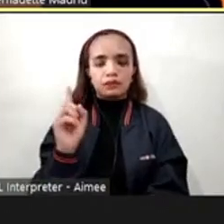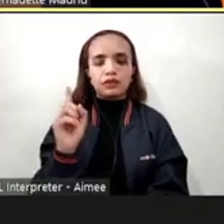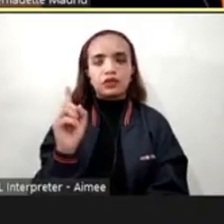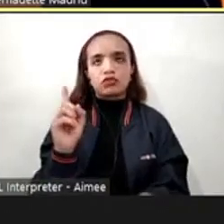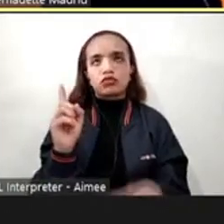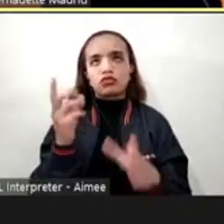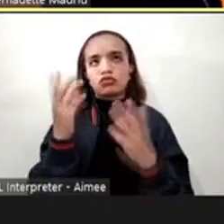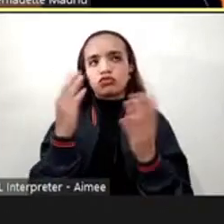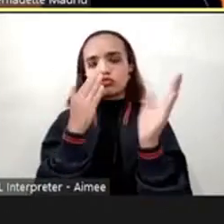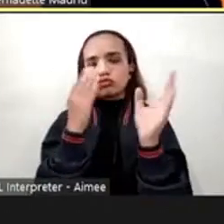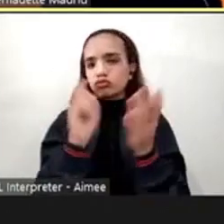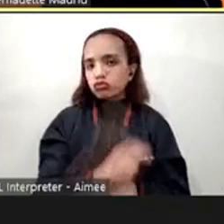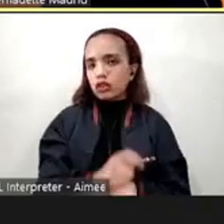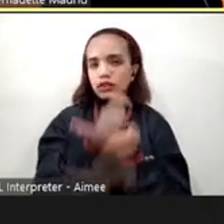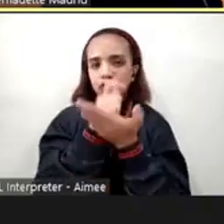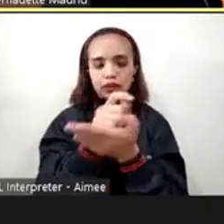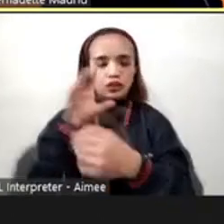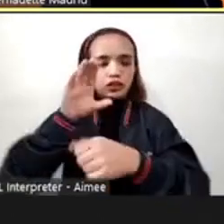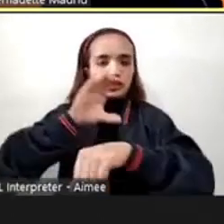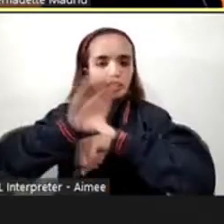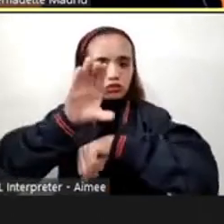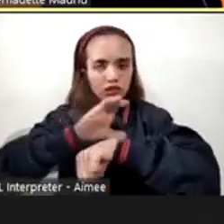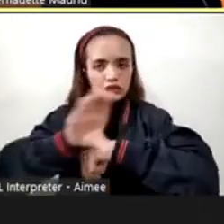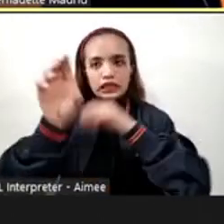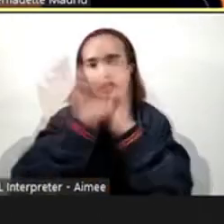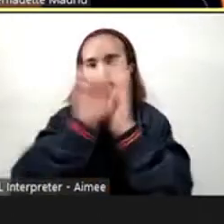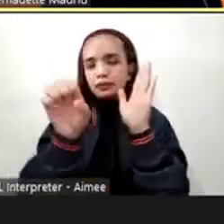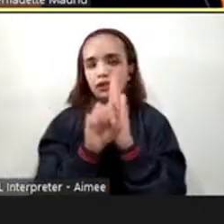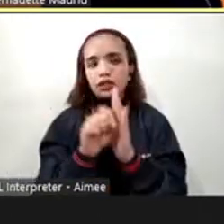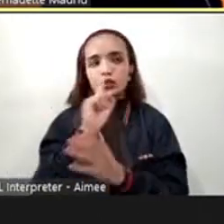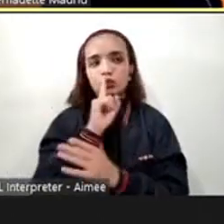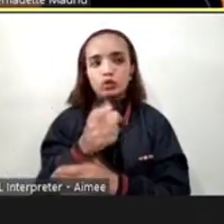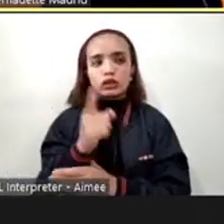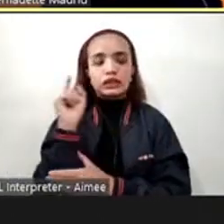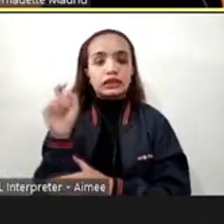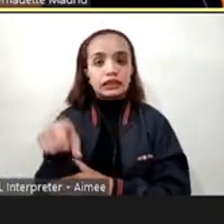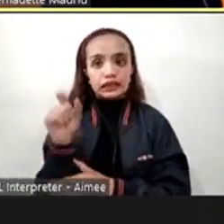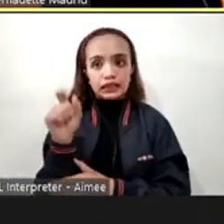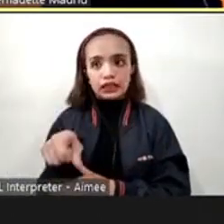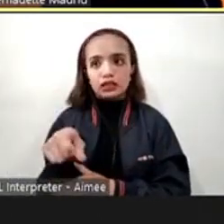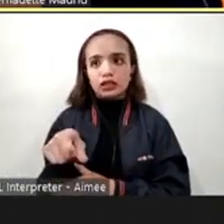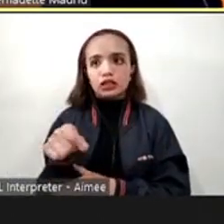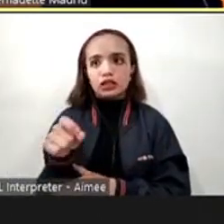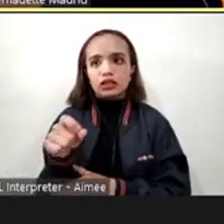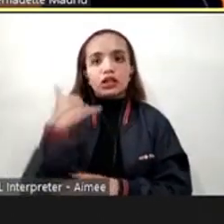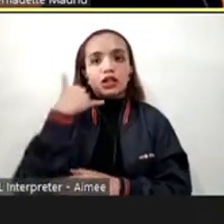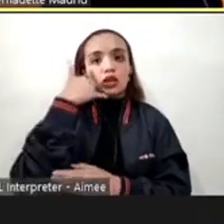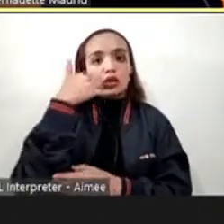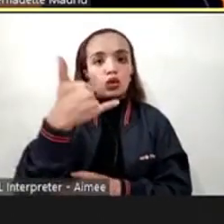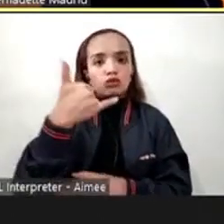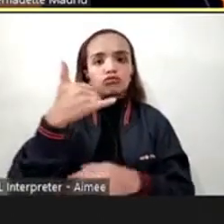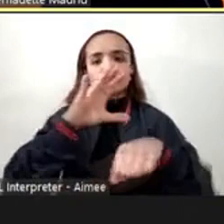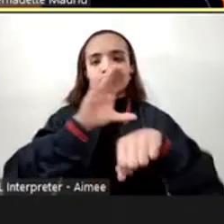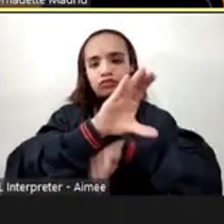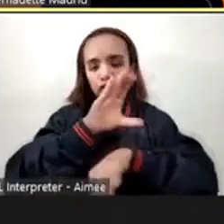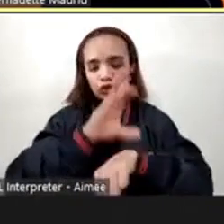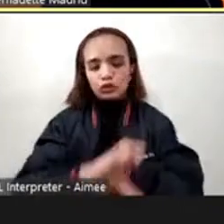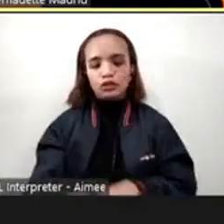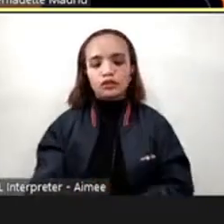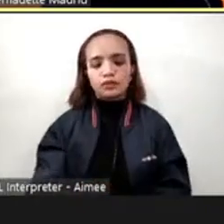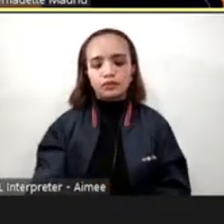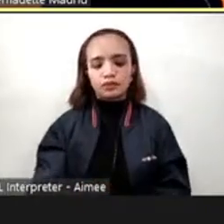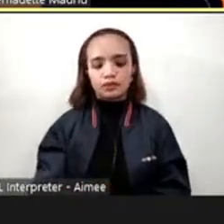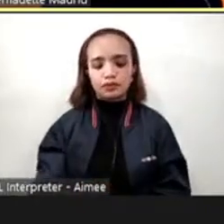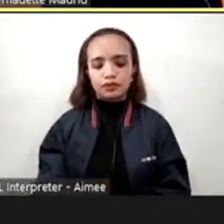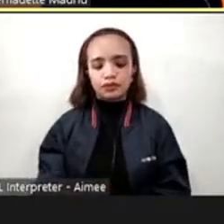therapy and counseling, for example, really needed to go telemedicine. No? So, but of